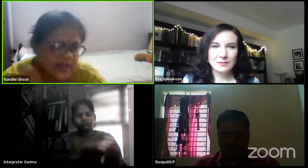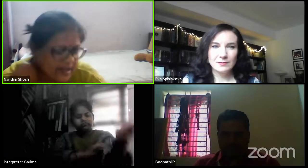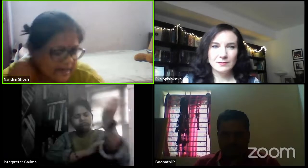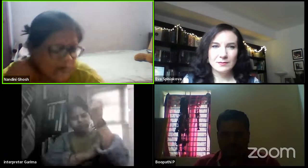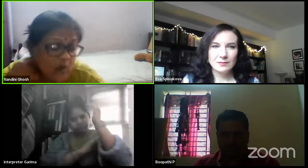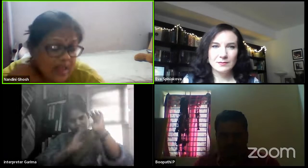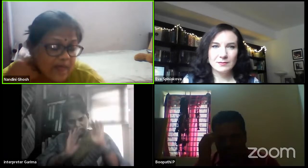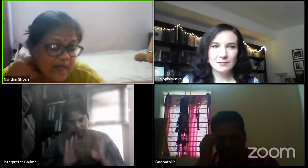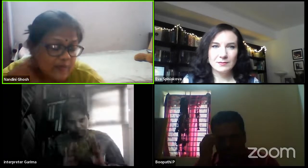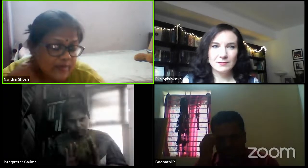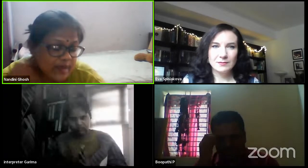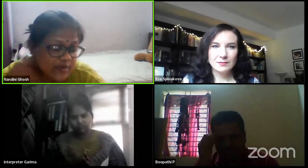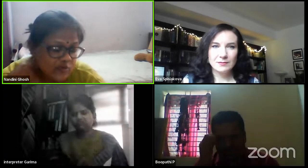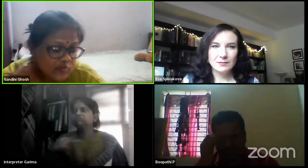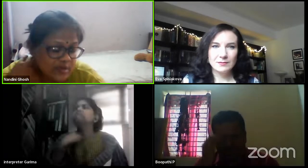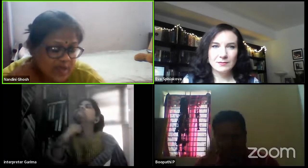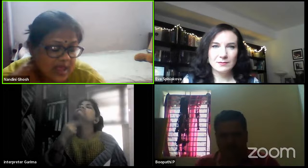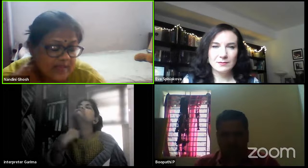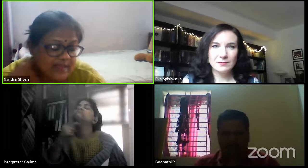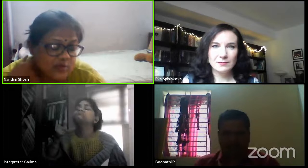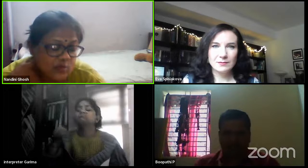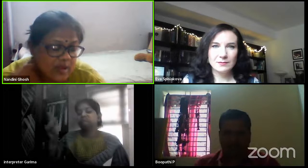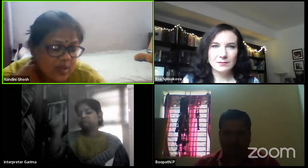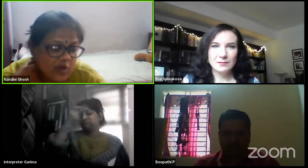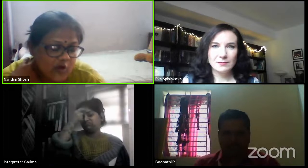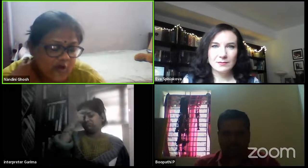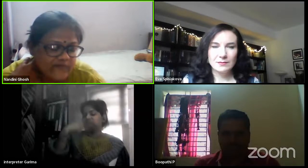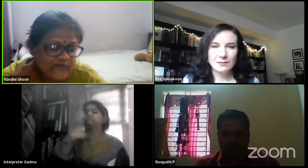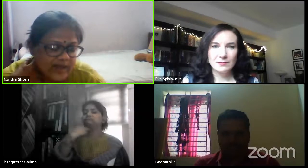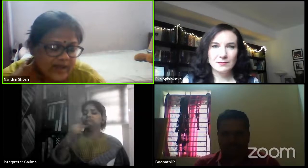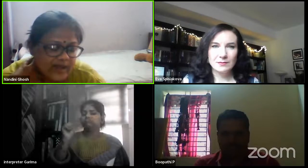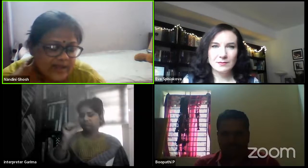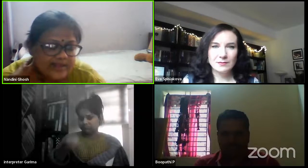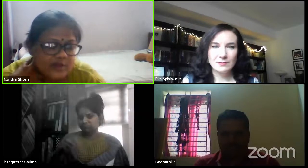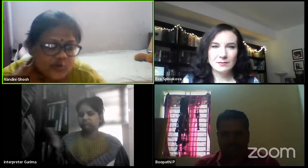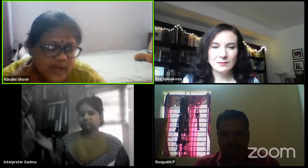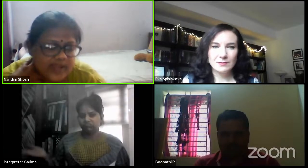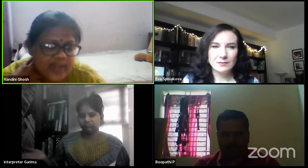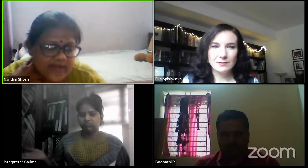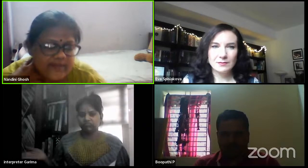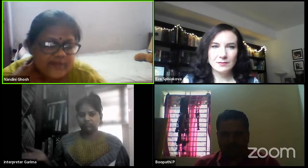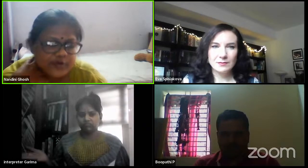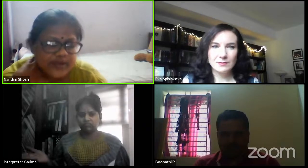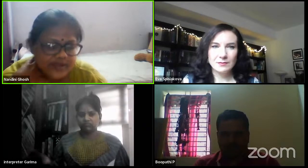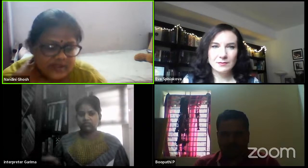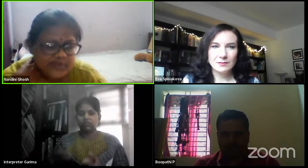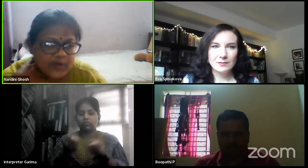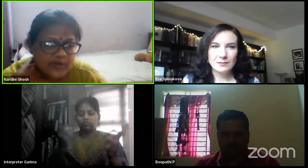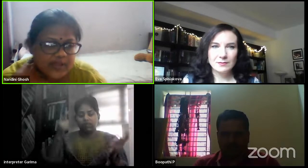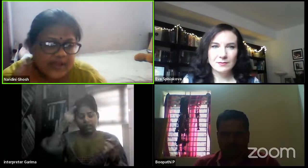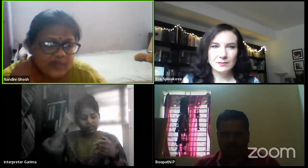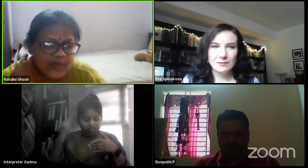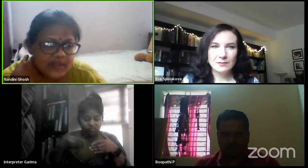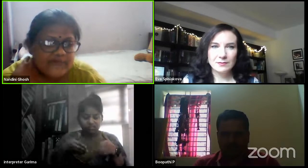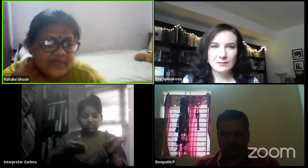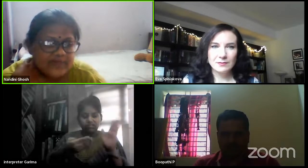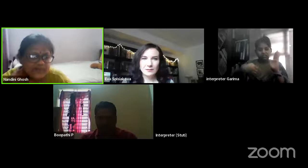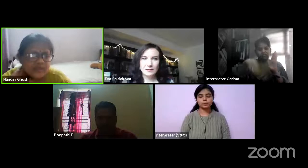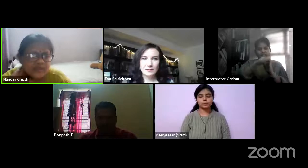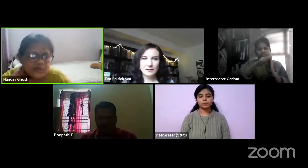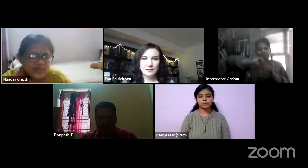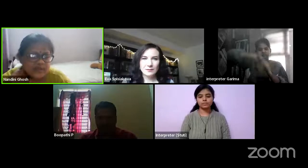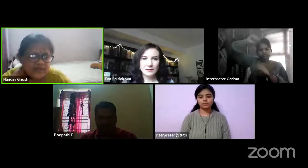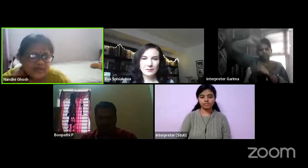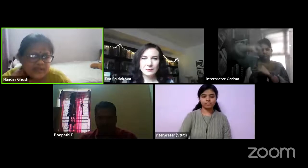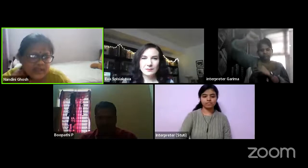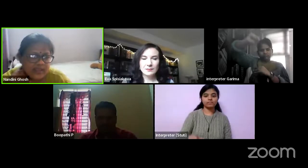very vocal about their issues. They do a lot of street level protests, because that is where the